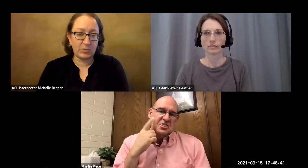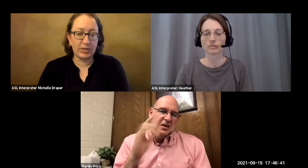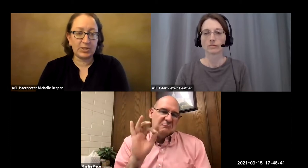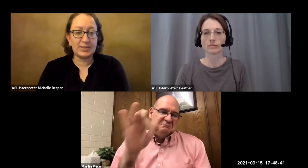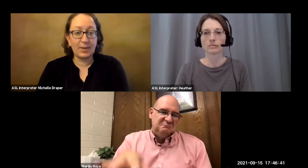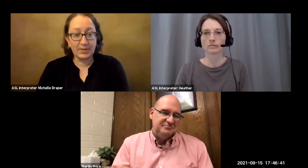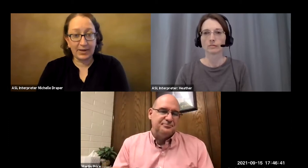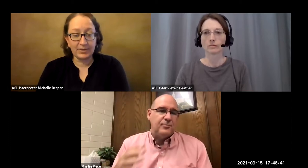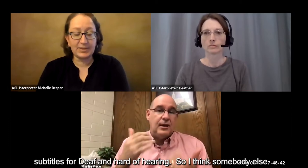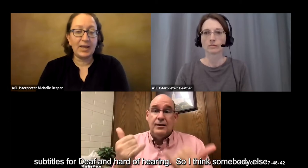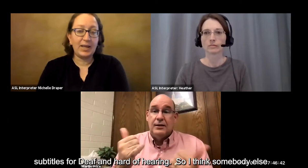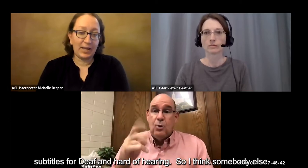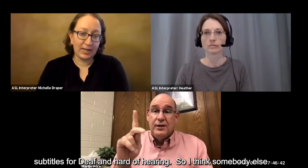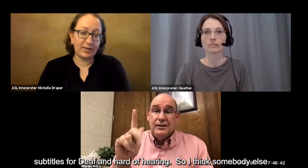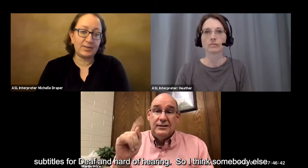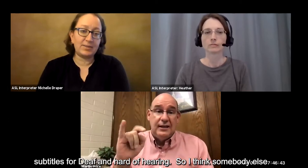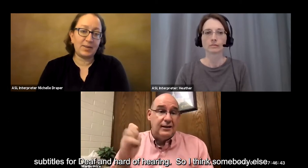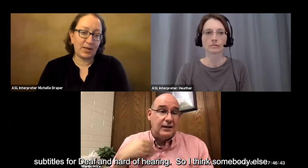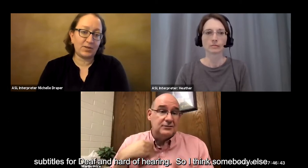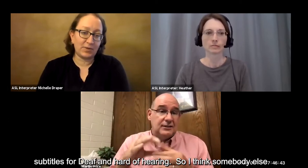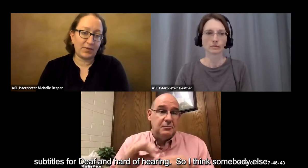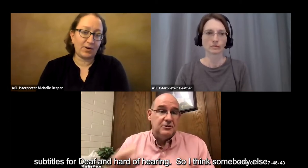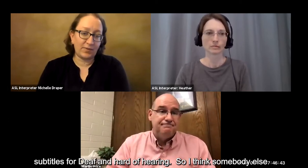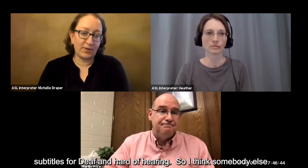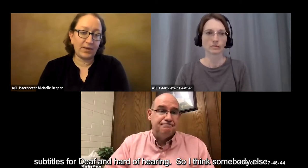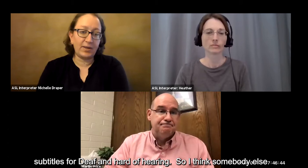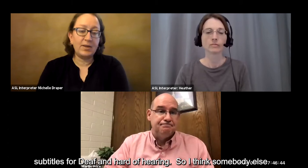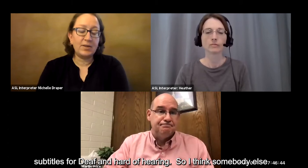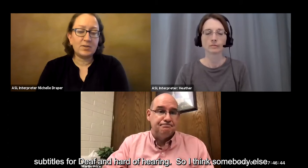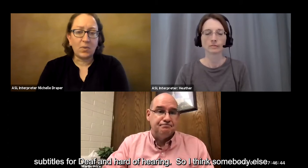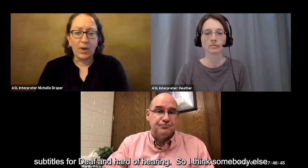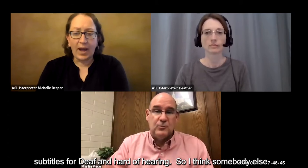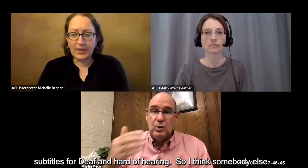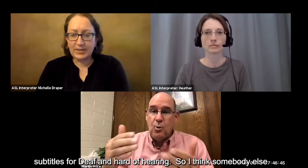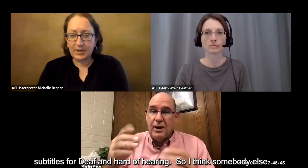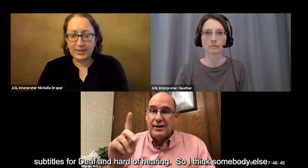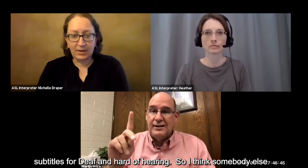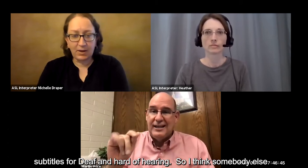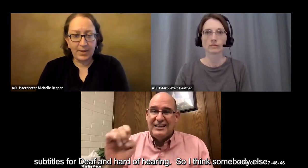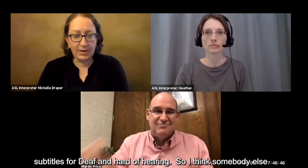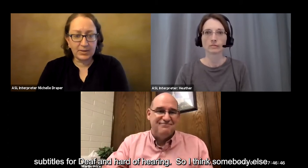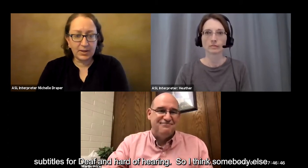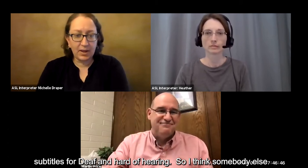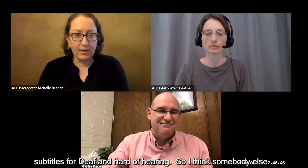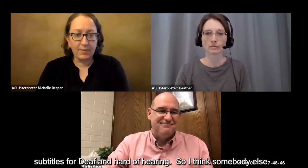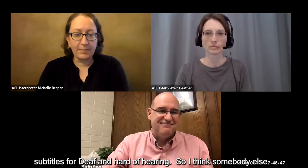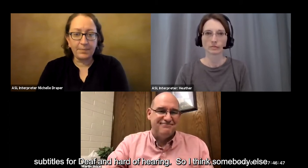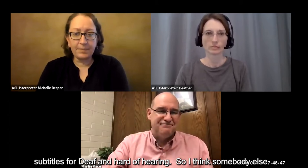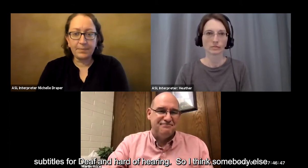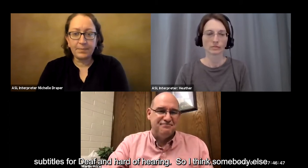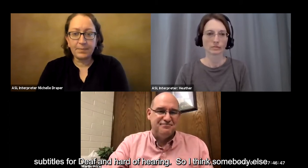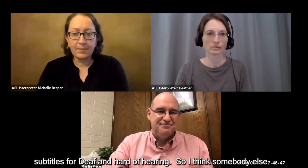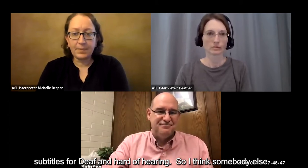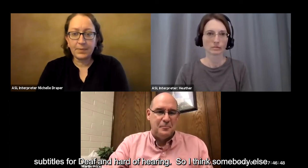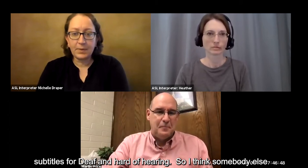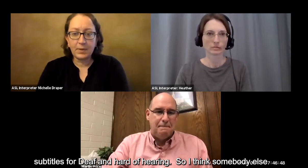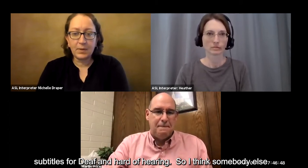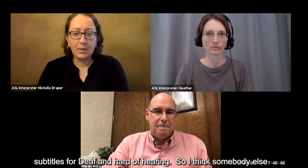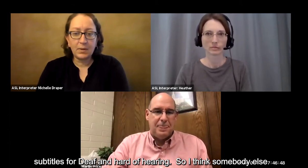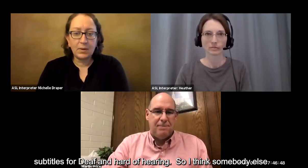the difference between just subtitles and subtitles for deaf and hard of hearing. So I think somebody else had a comment.